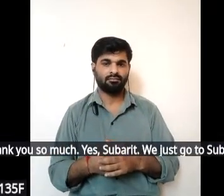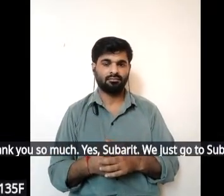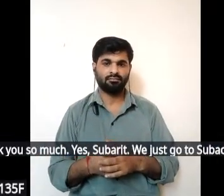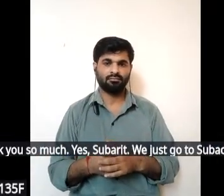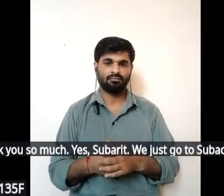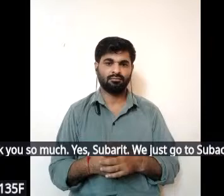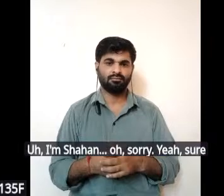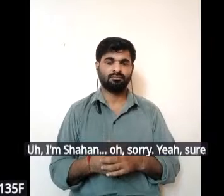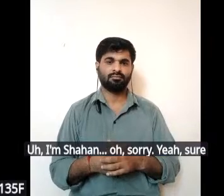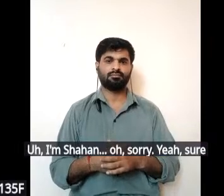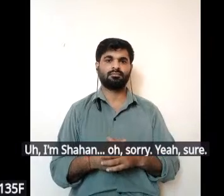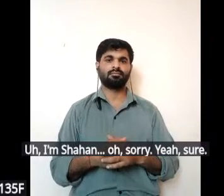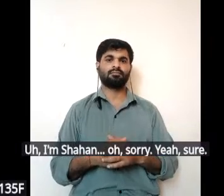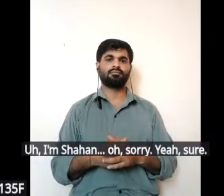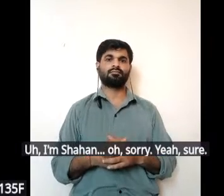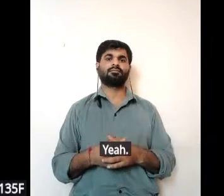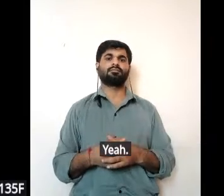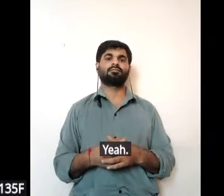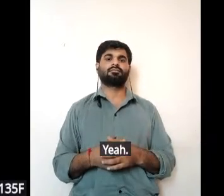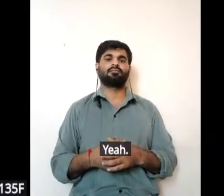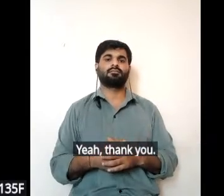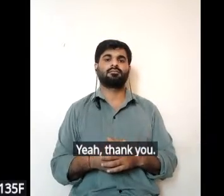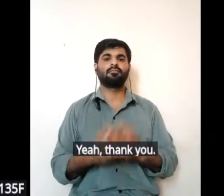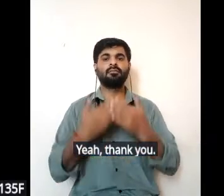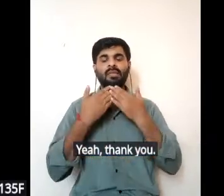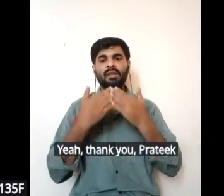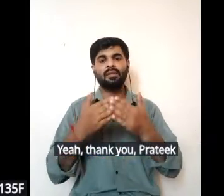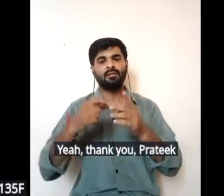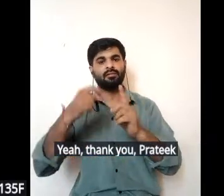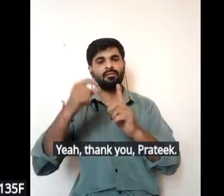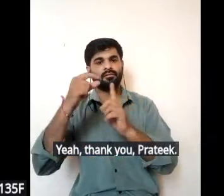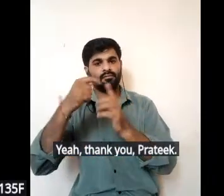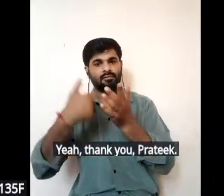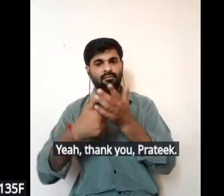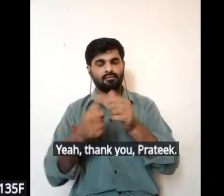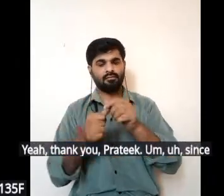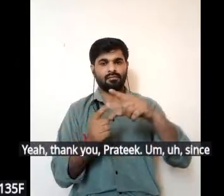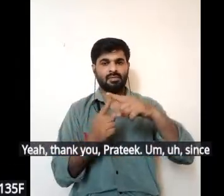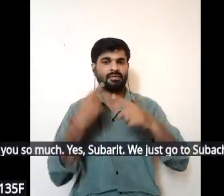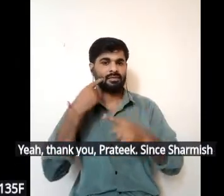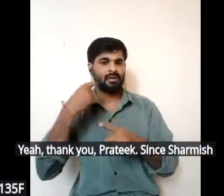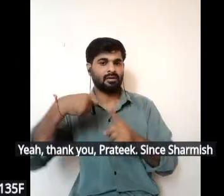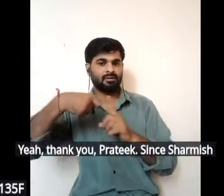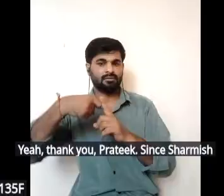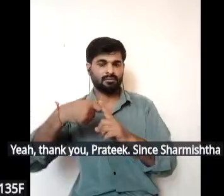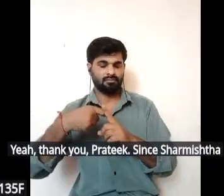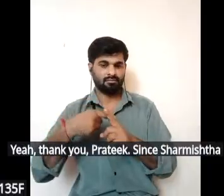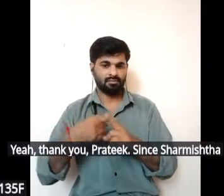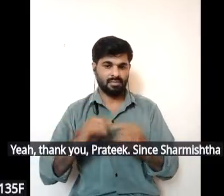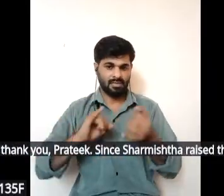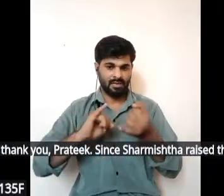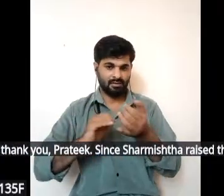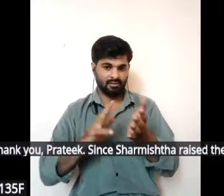sure. Yeah, thank you, Pratik. Since Sharmishta raised the issue